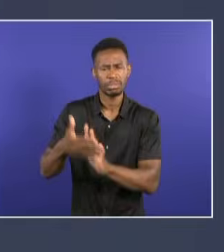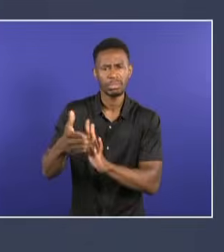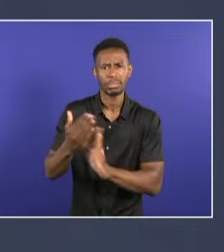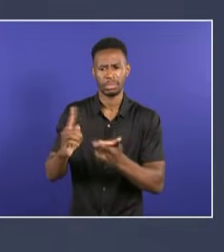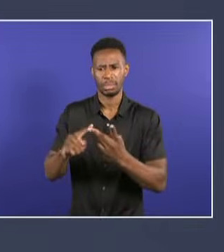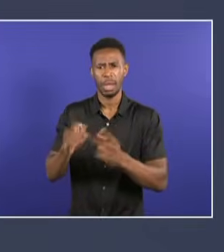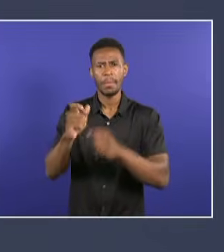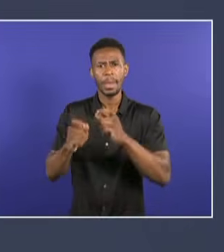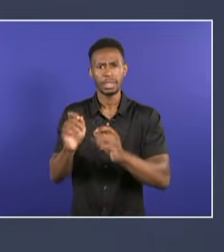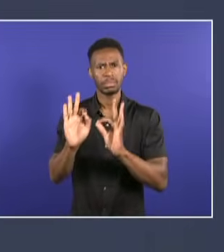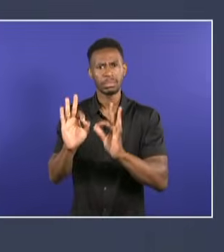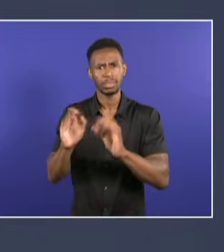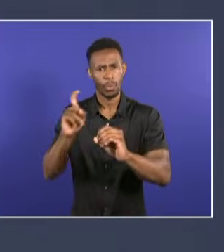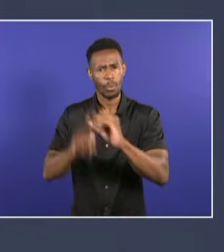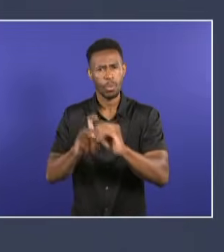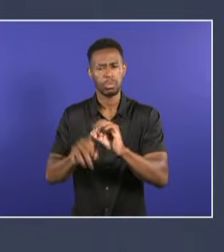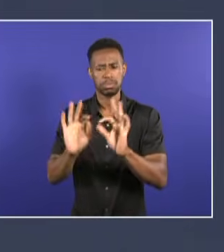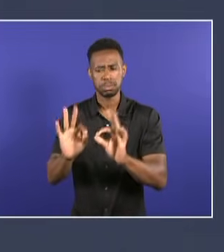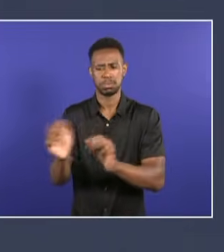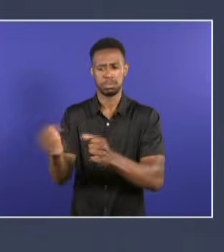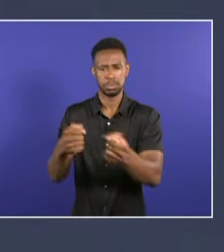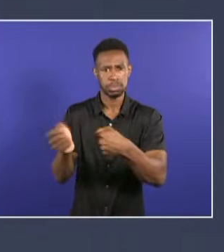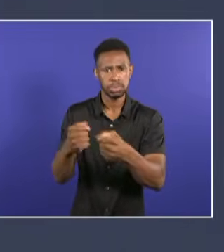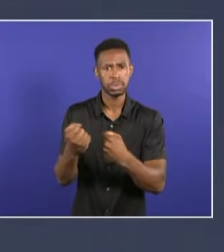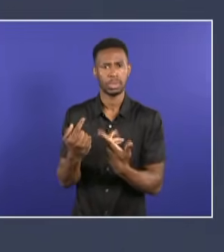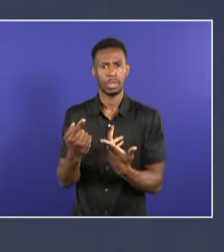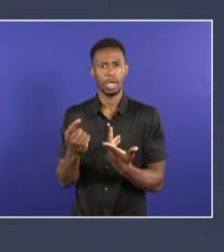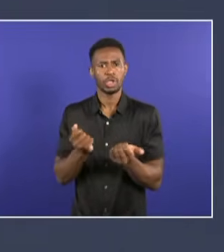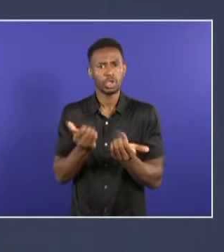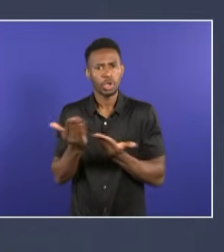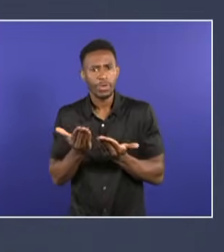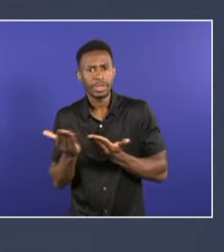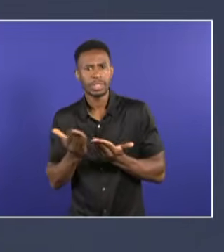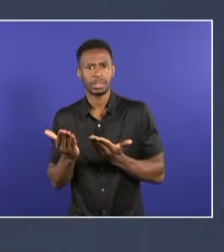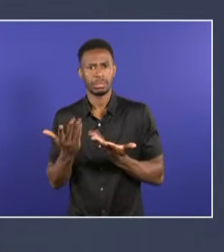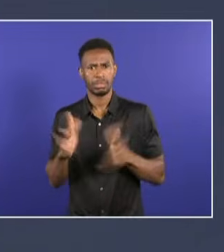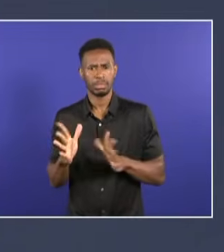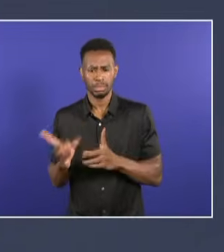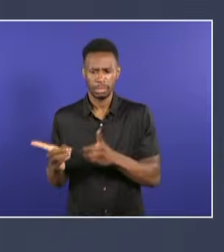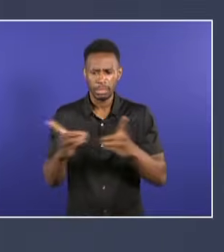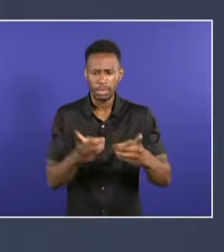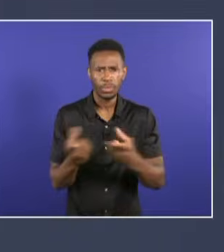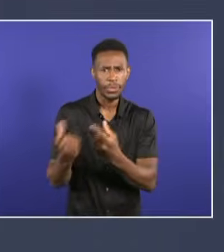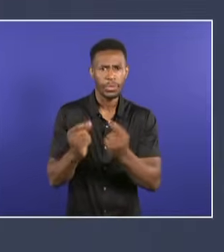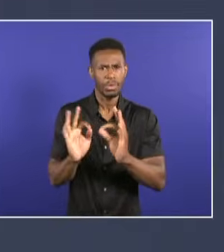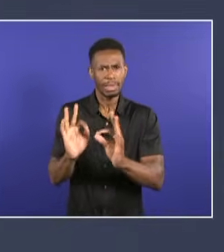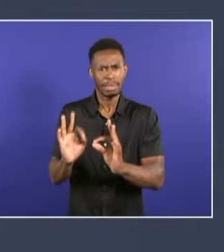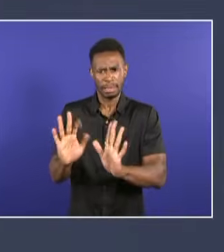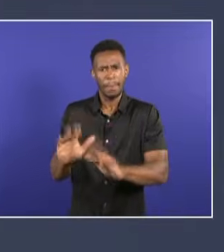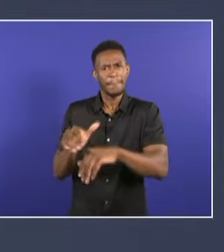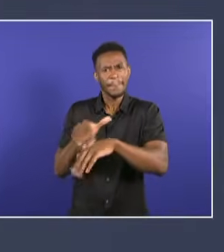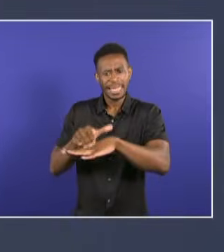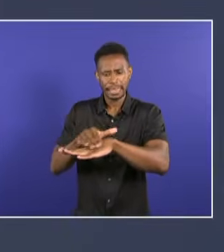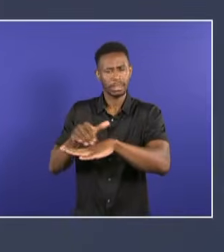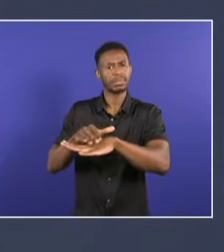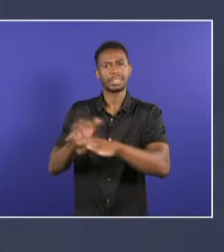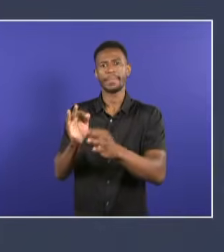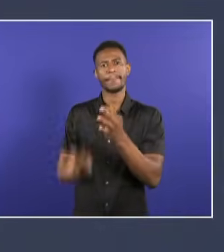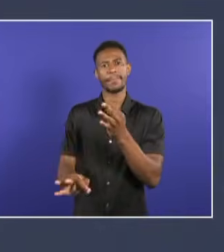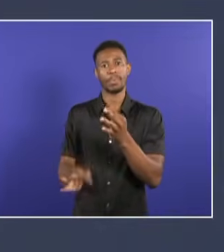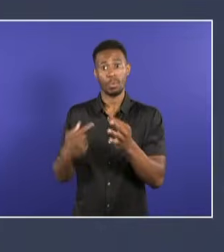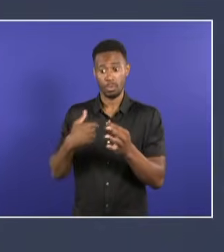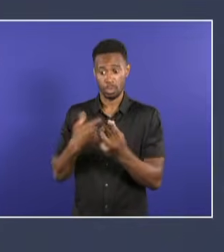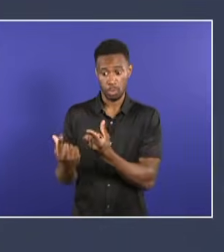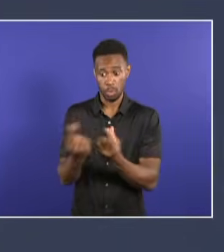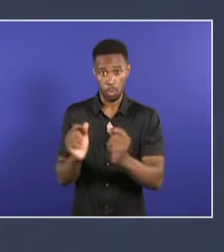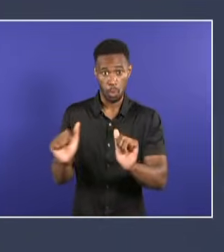appointed. Institutions function. Services are delivered. And when we do the basics well,